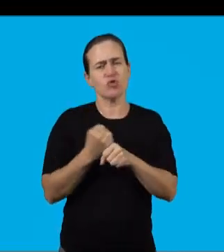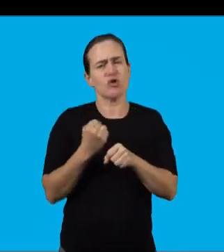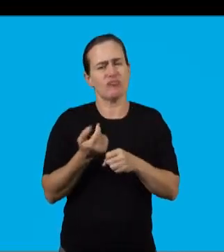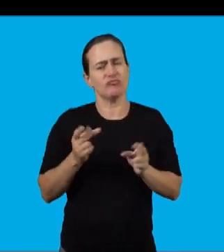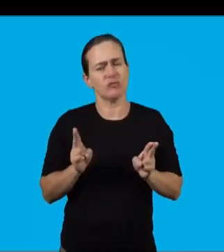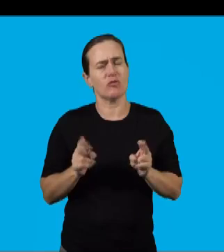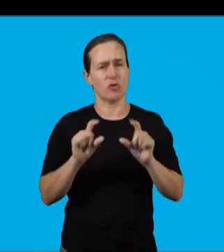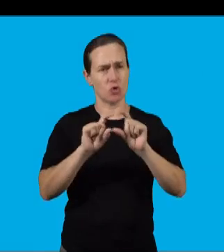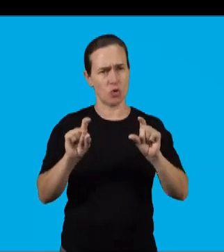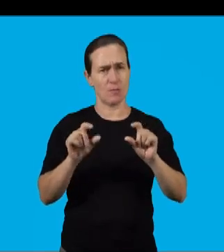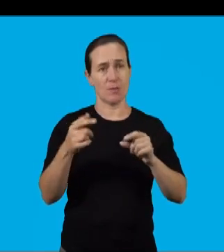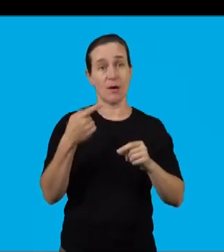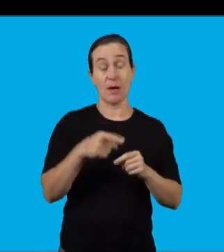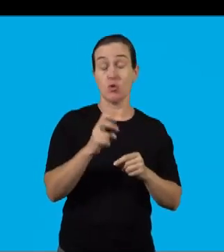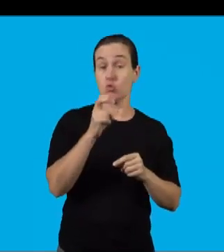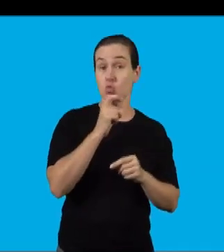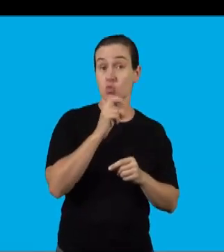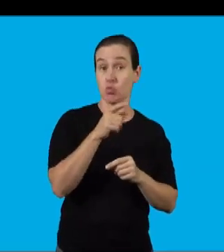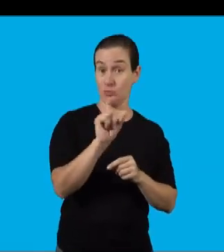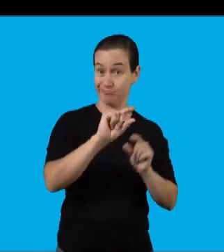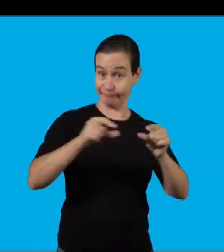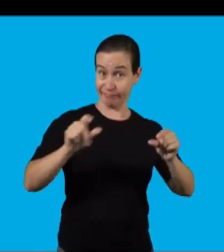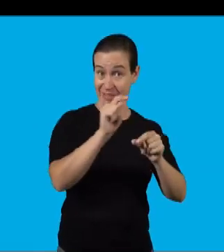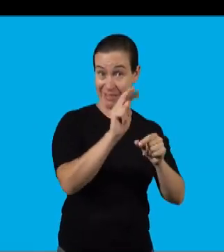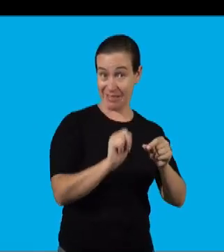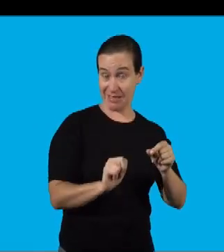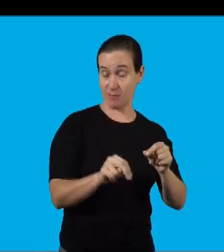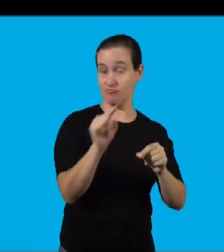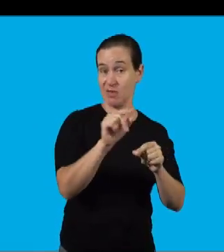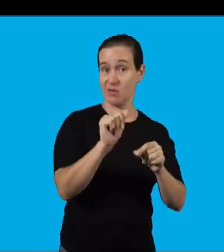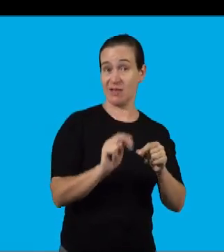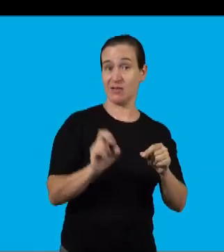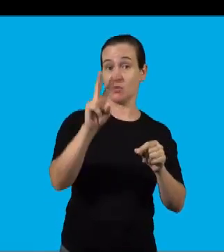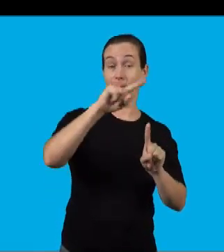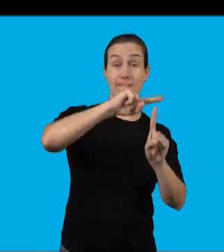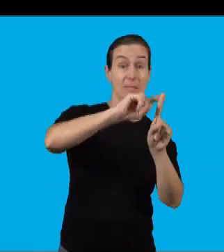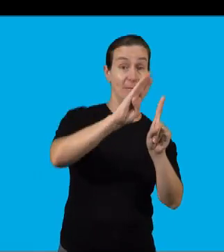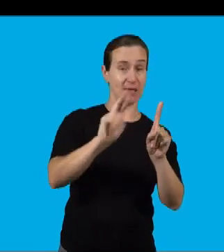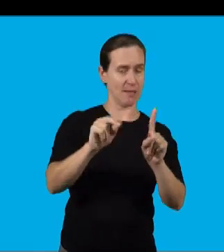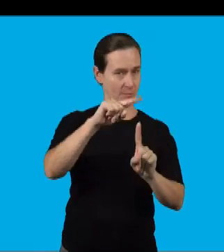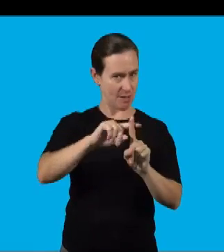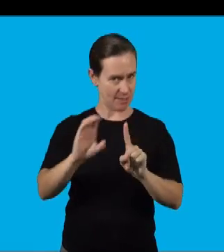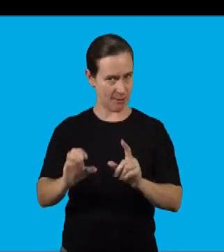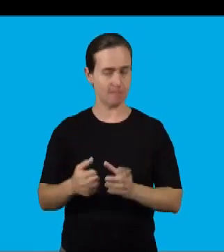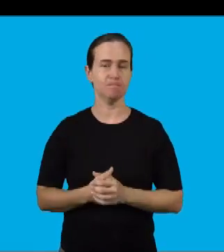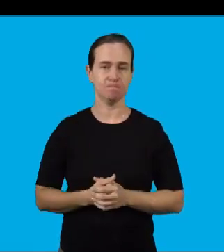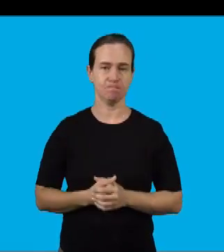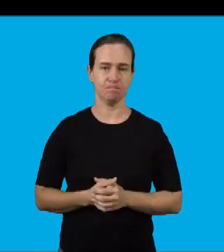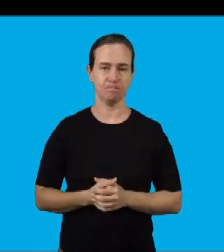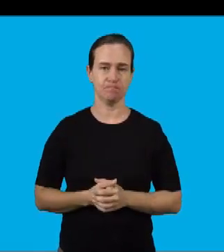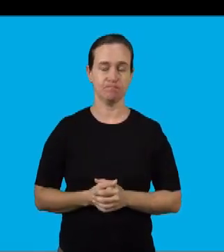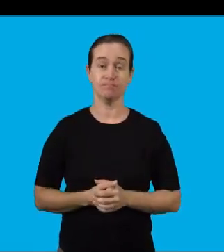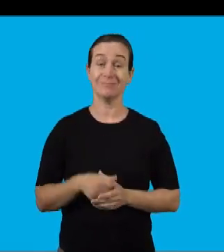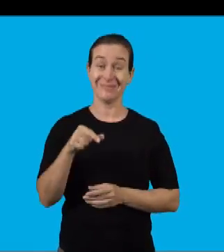the pattern in the form Tn is equals to an squared plus bn plus c. Now,